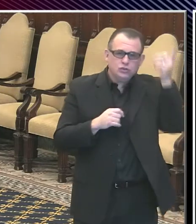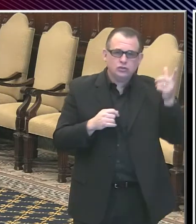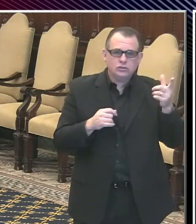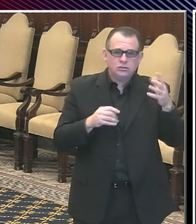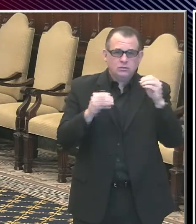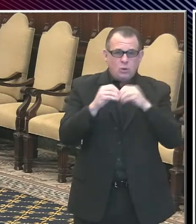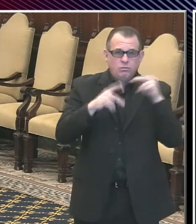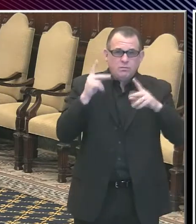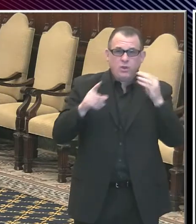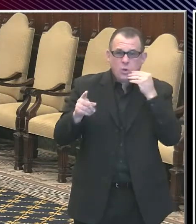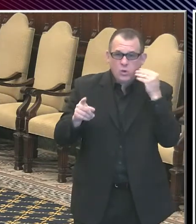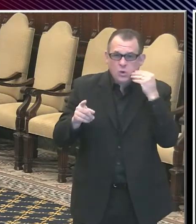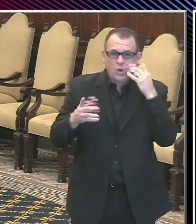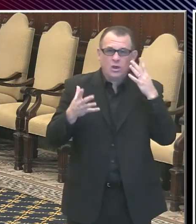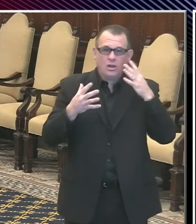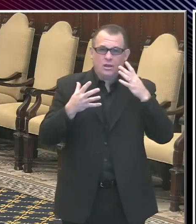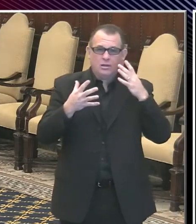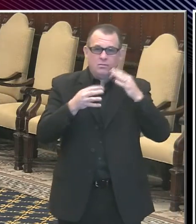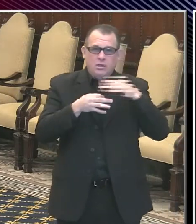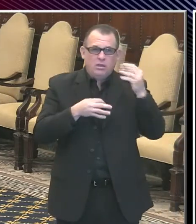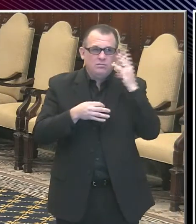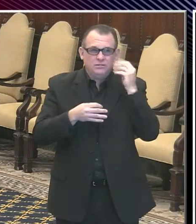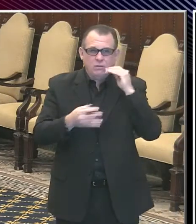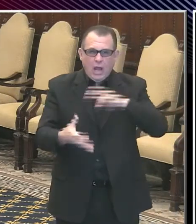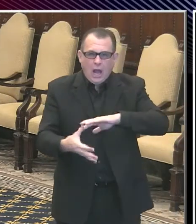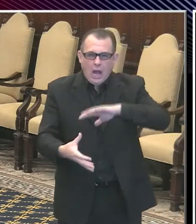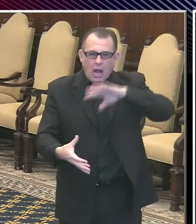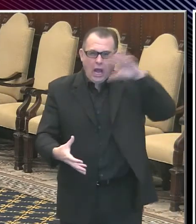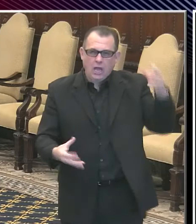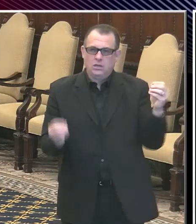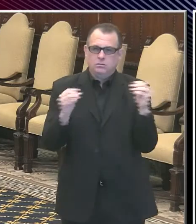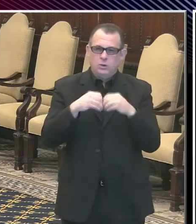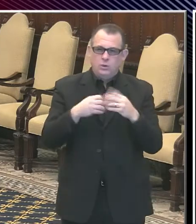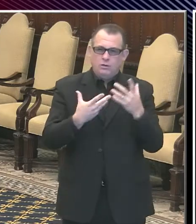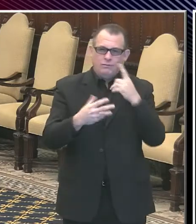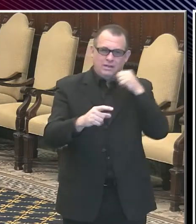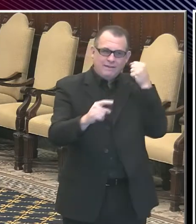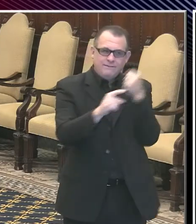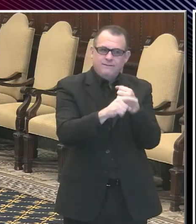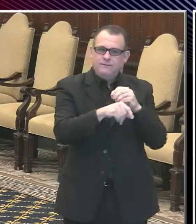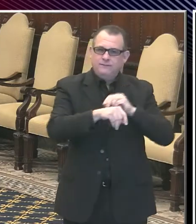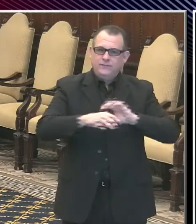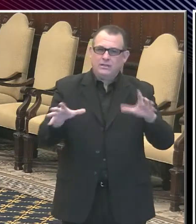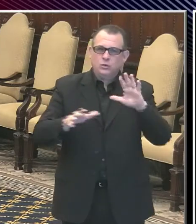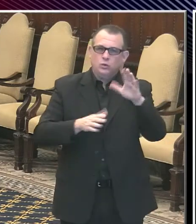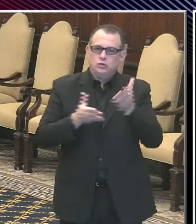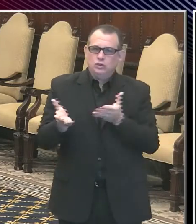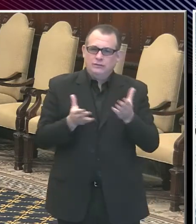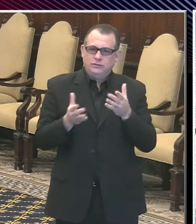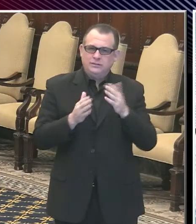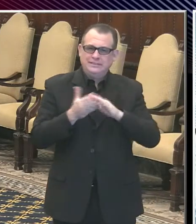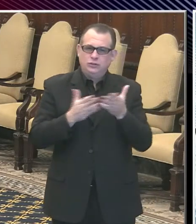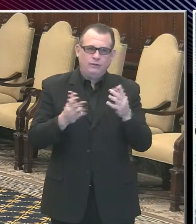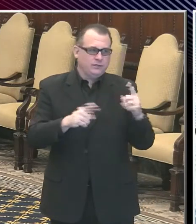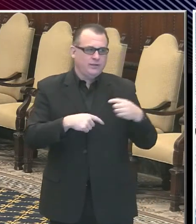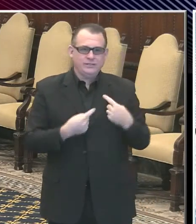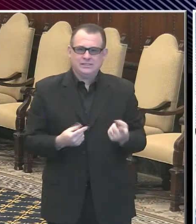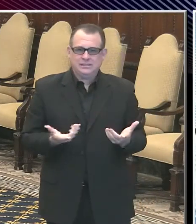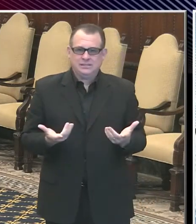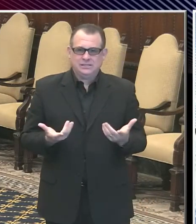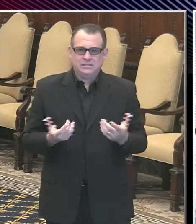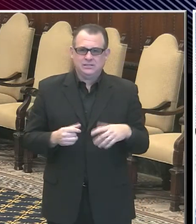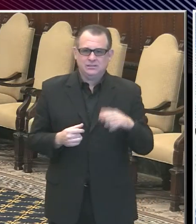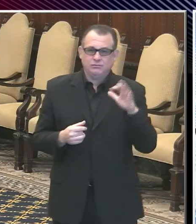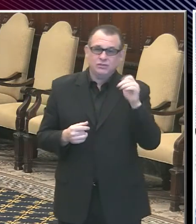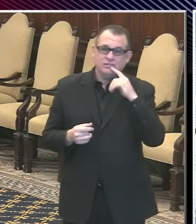there's more trash now being collected, how is that actually affecting service in the city? So, we've talked a